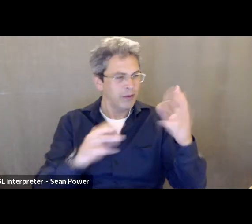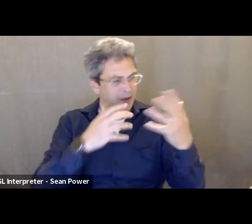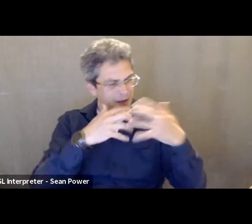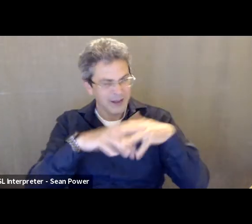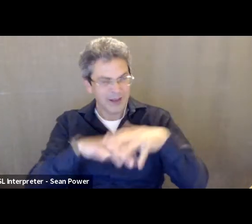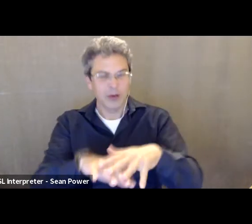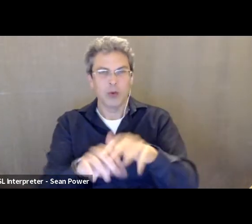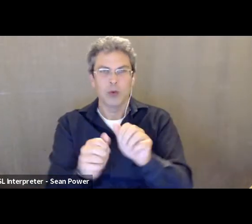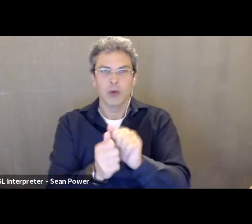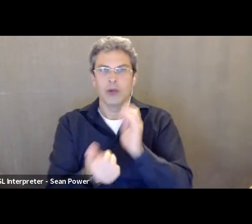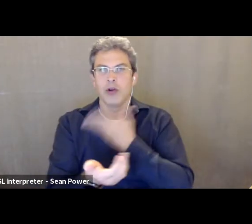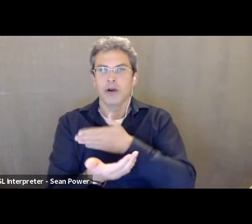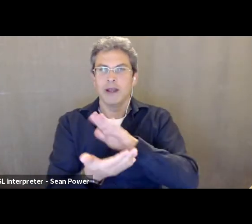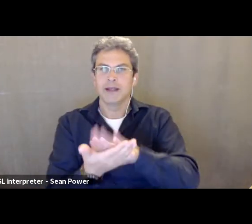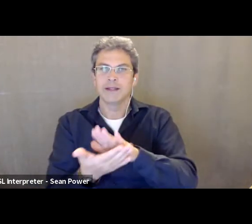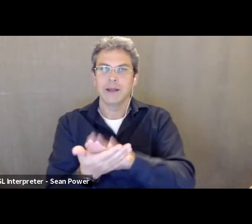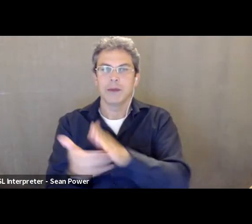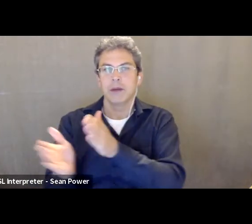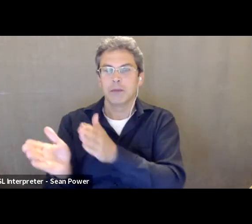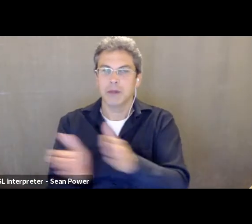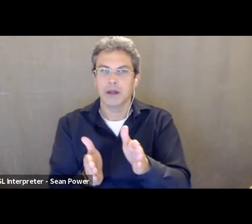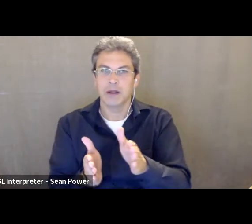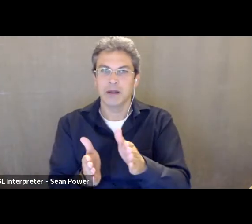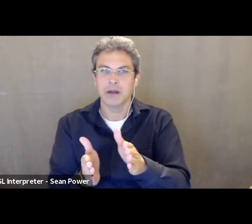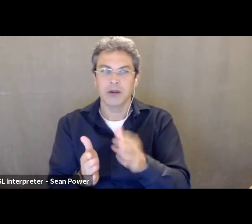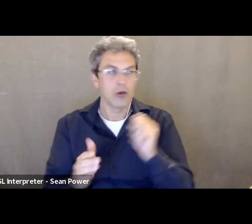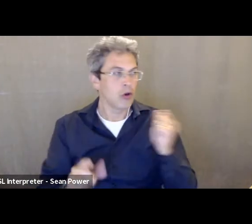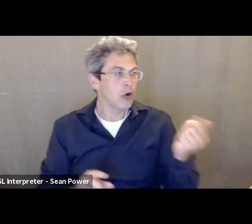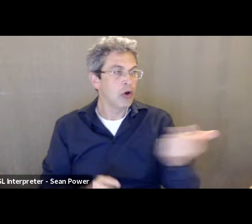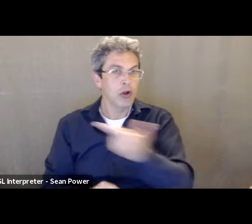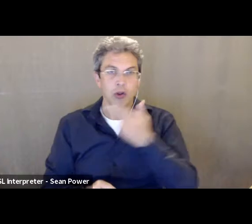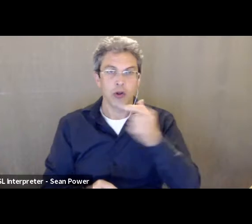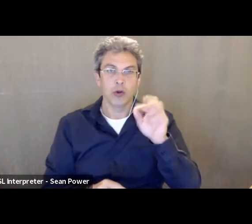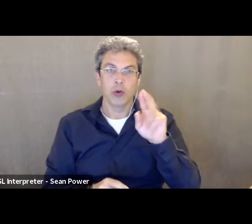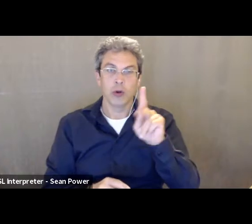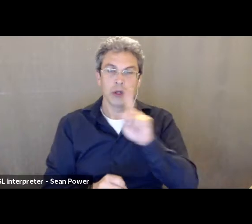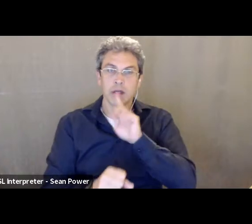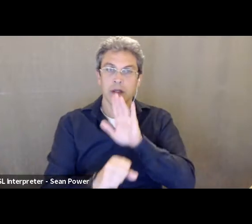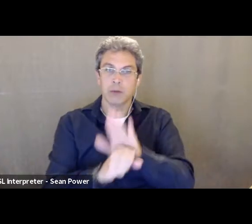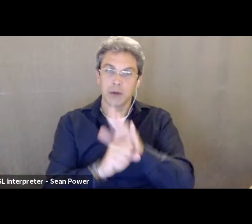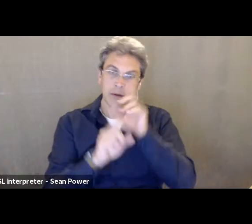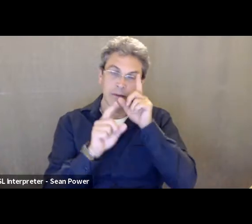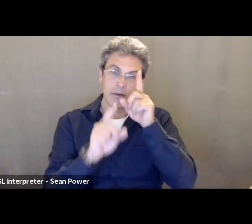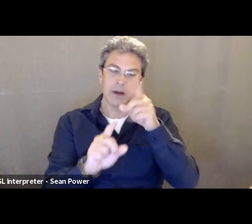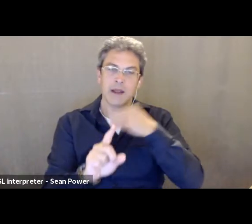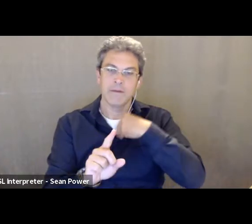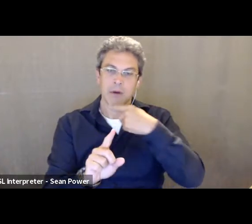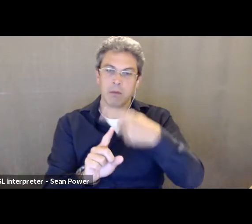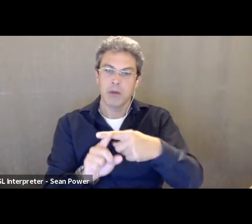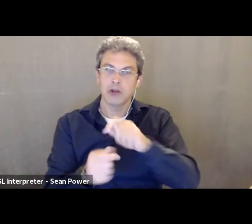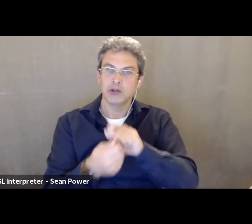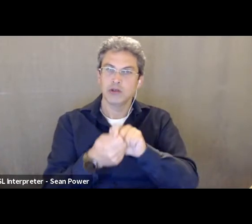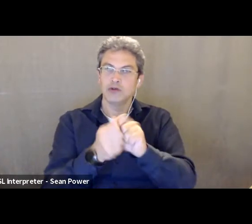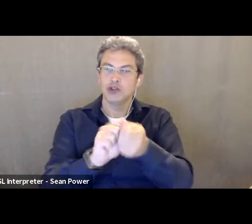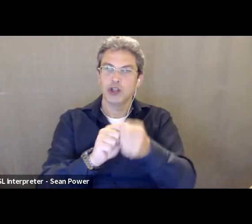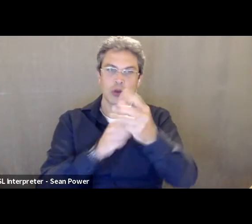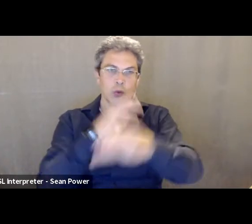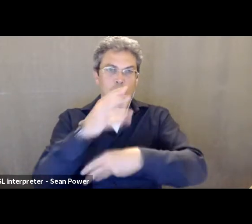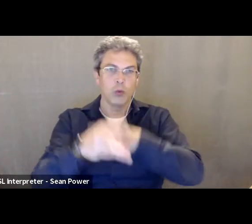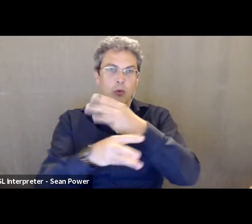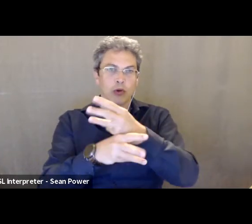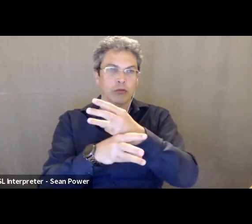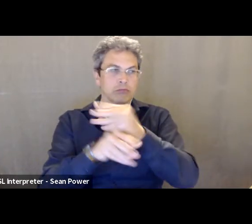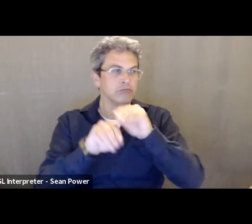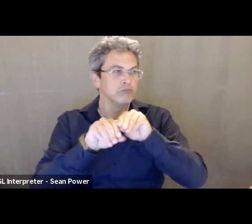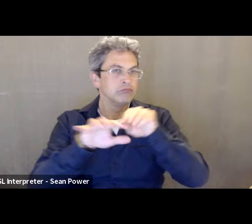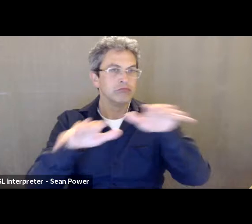centers around how all of us at York are committed to driving positive change in the world around us. Over the coming weeks